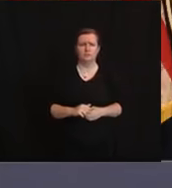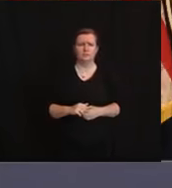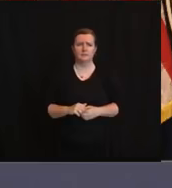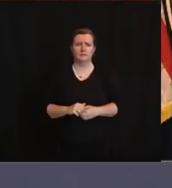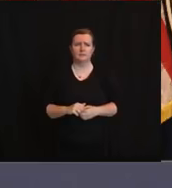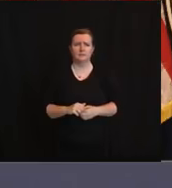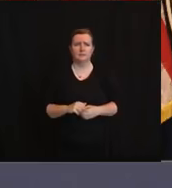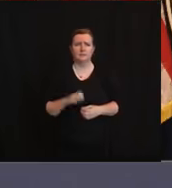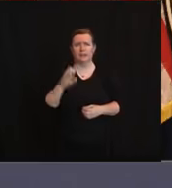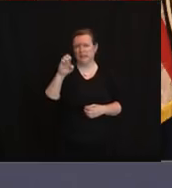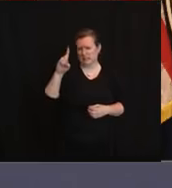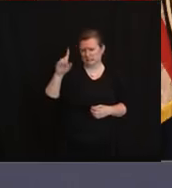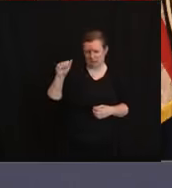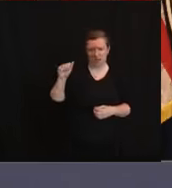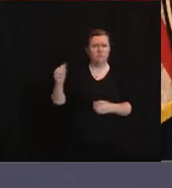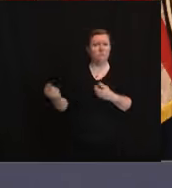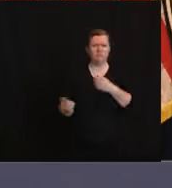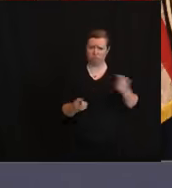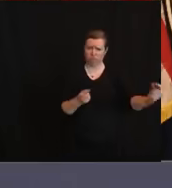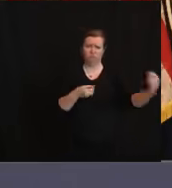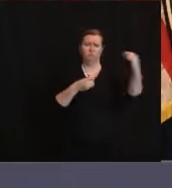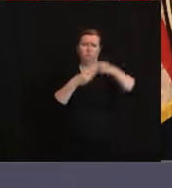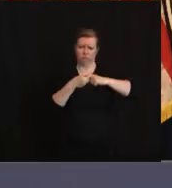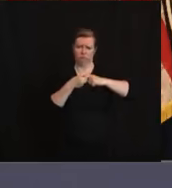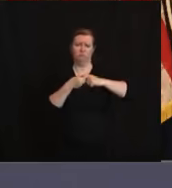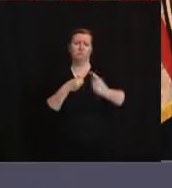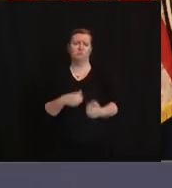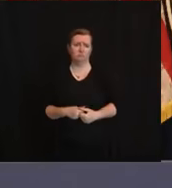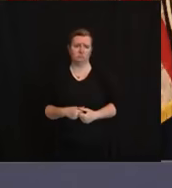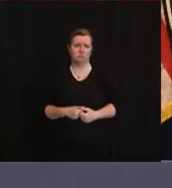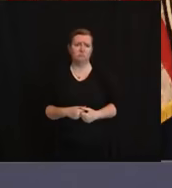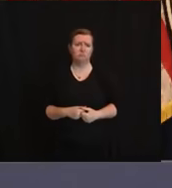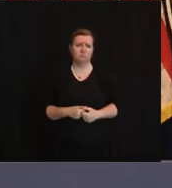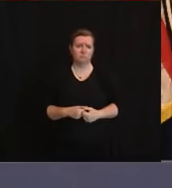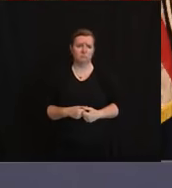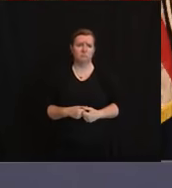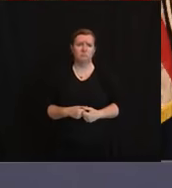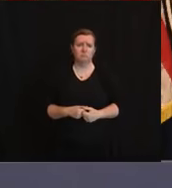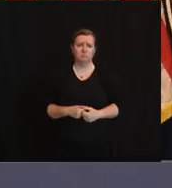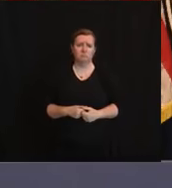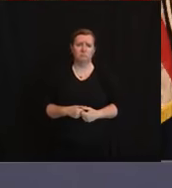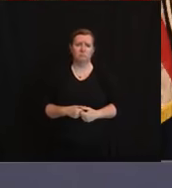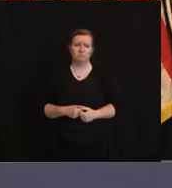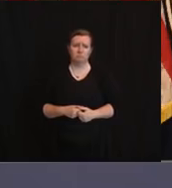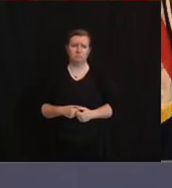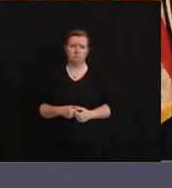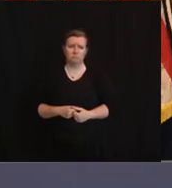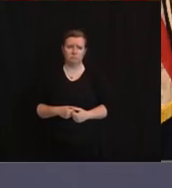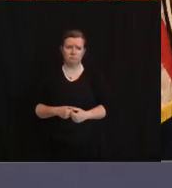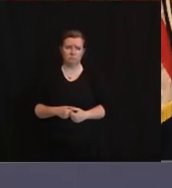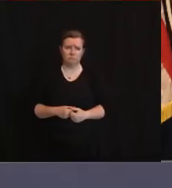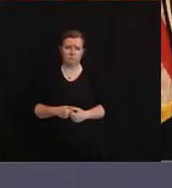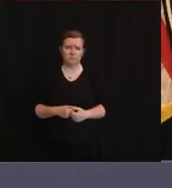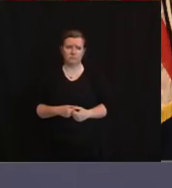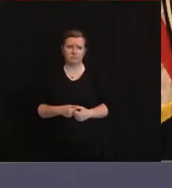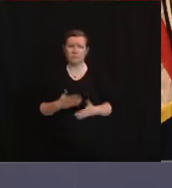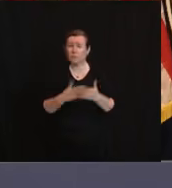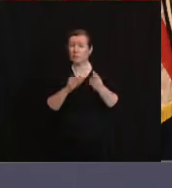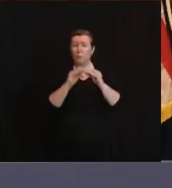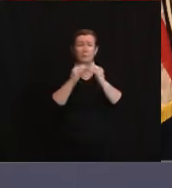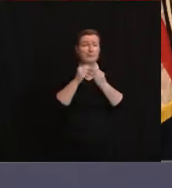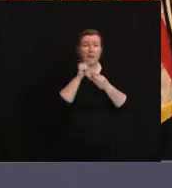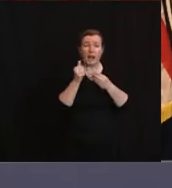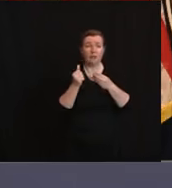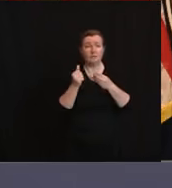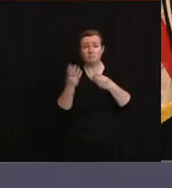or as Choose New Jersey is organizations that are outside of government but are sympathetic to